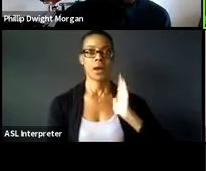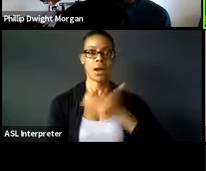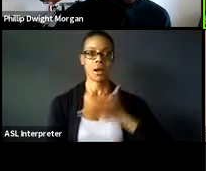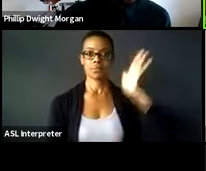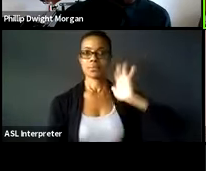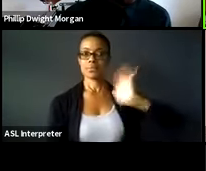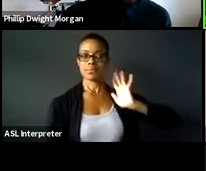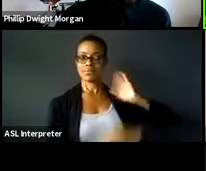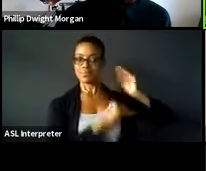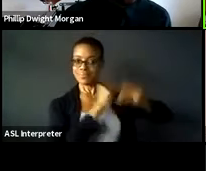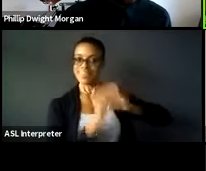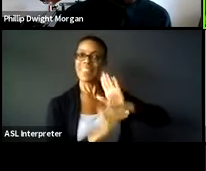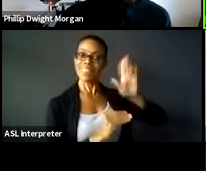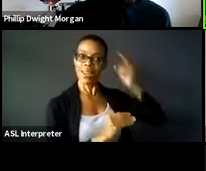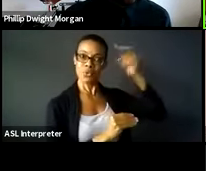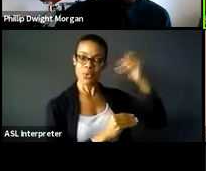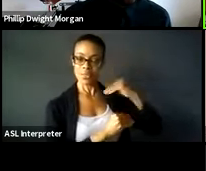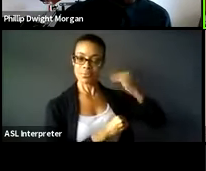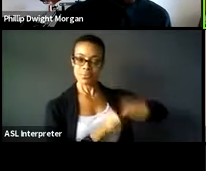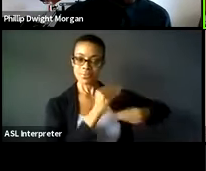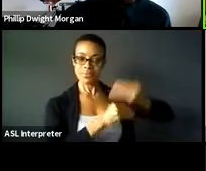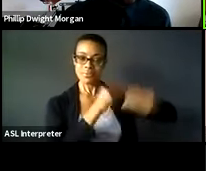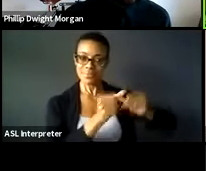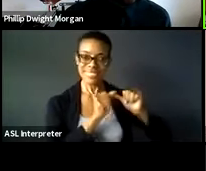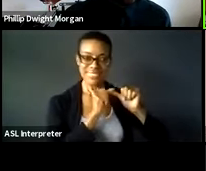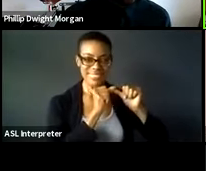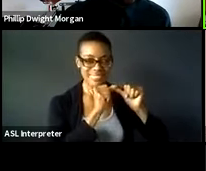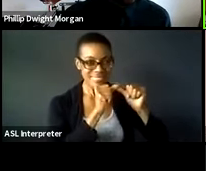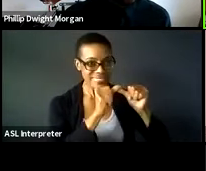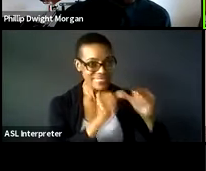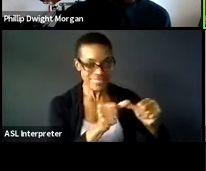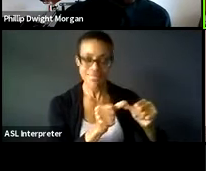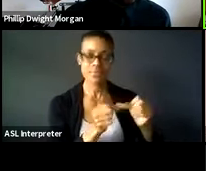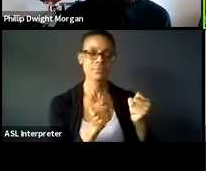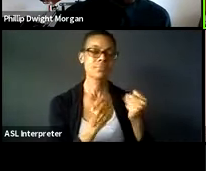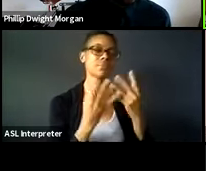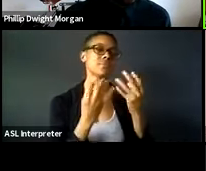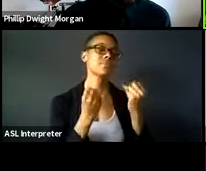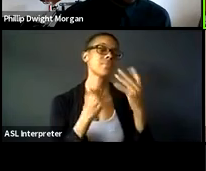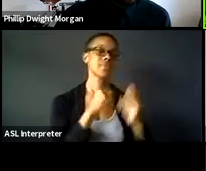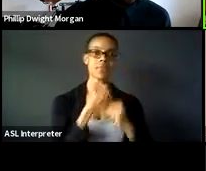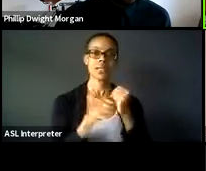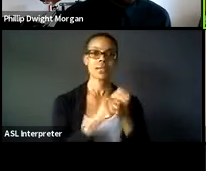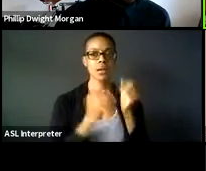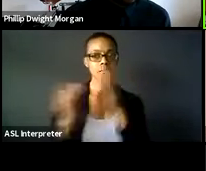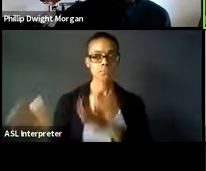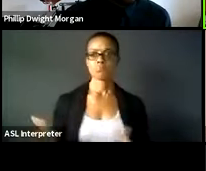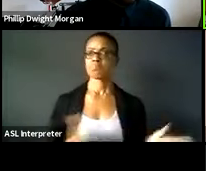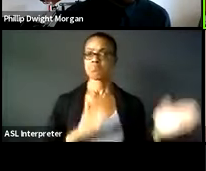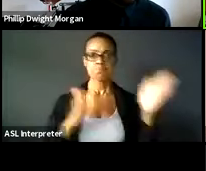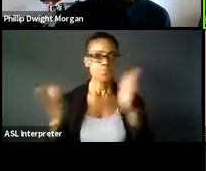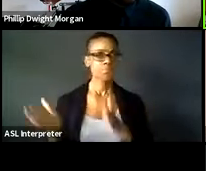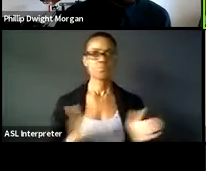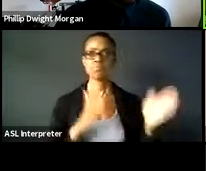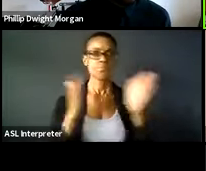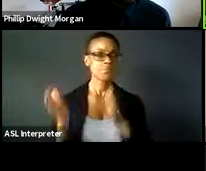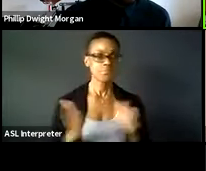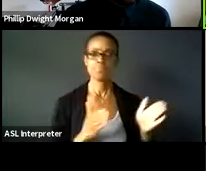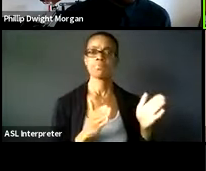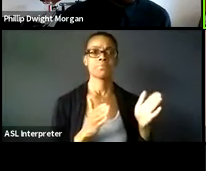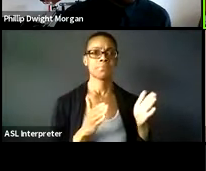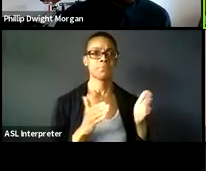and people before us for years and centuries have been organizing for the sake of